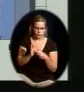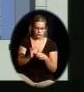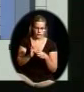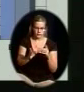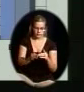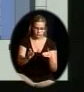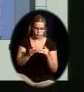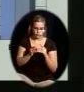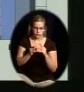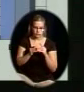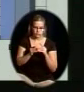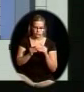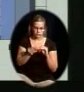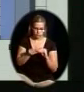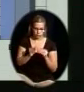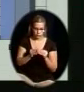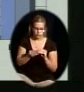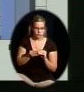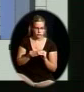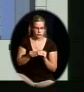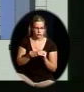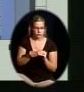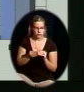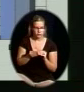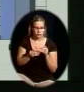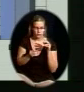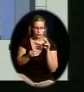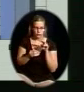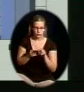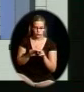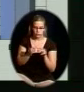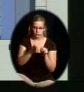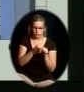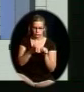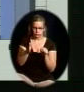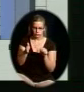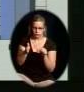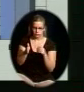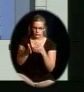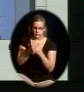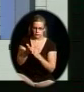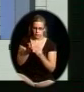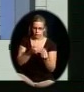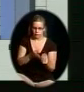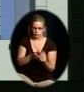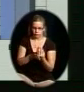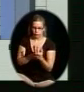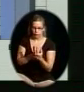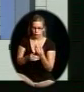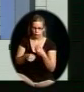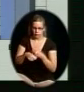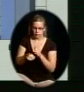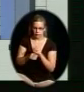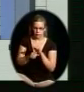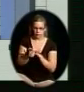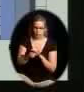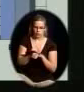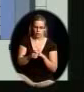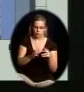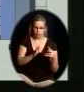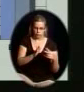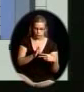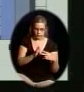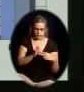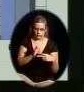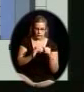our subgroups and for our all student groups. I think as we look across the board, some of the growth that we made in the area of reading